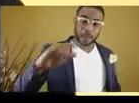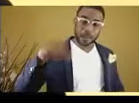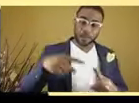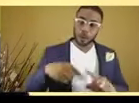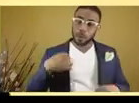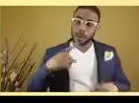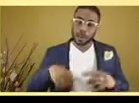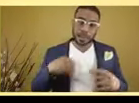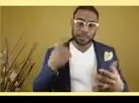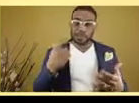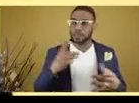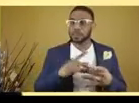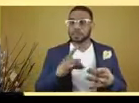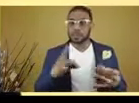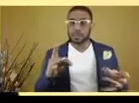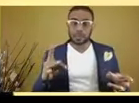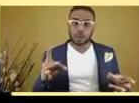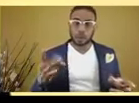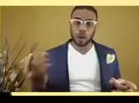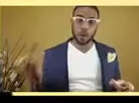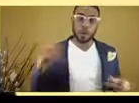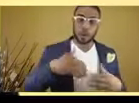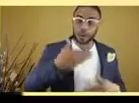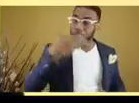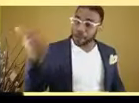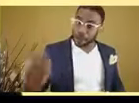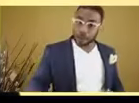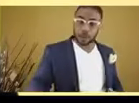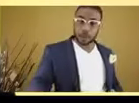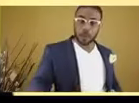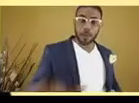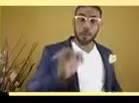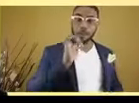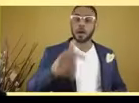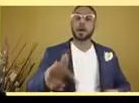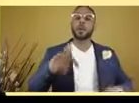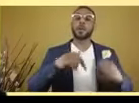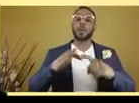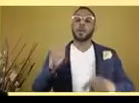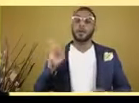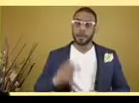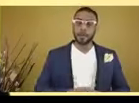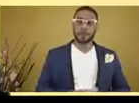just say, go back to better, you know, just build back.